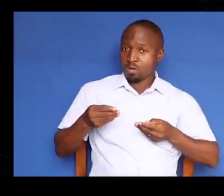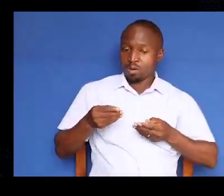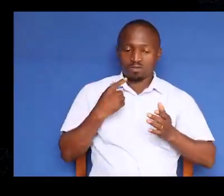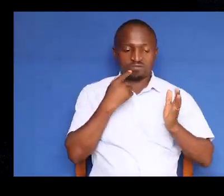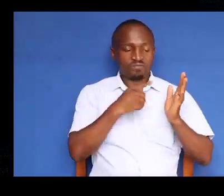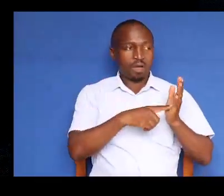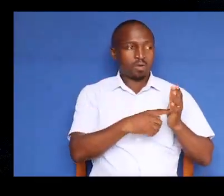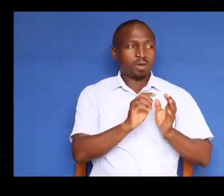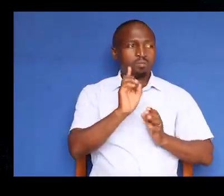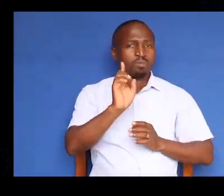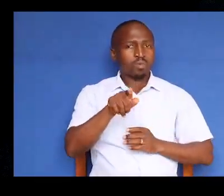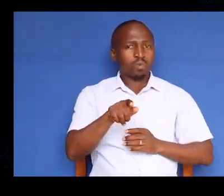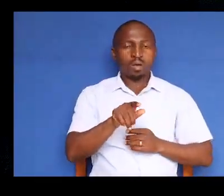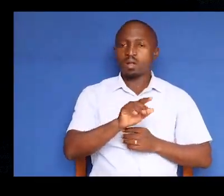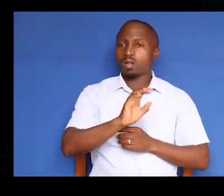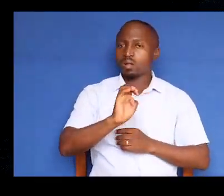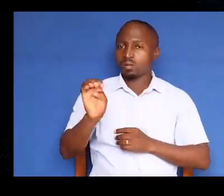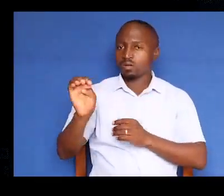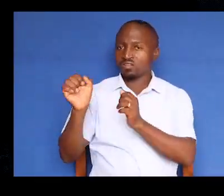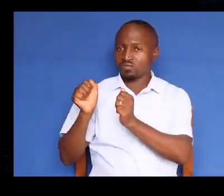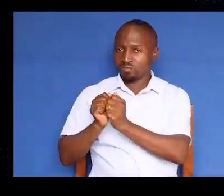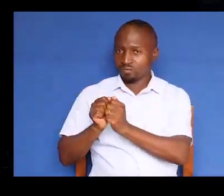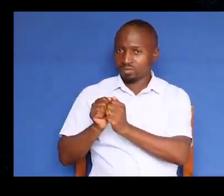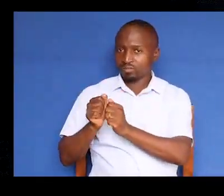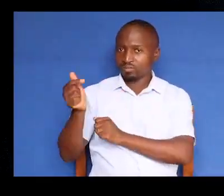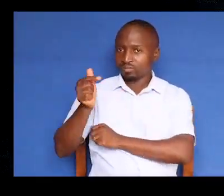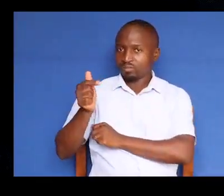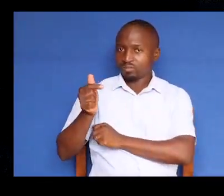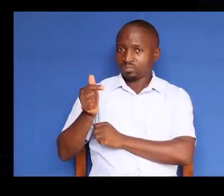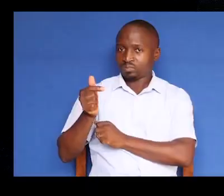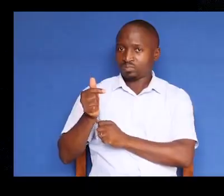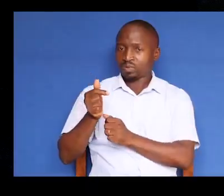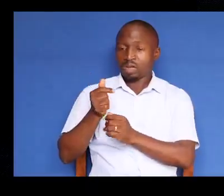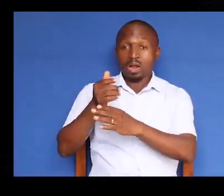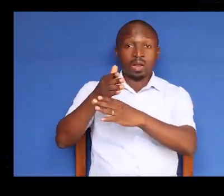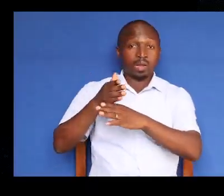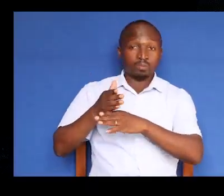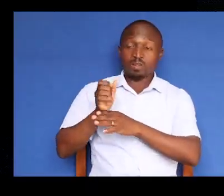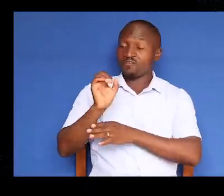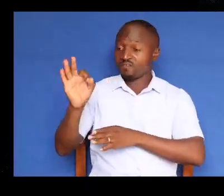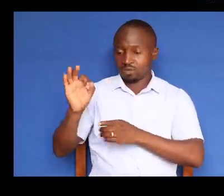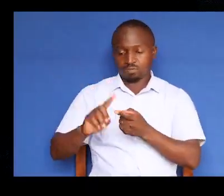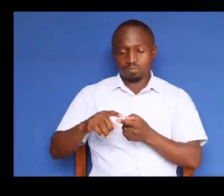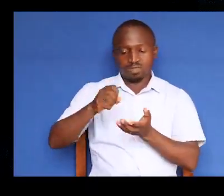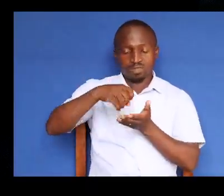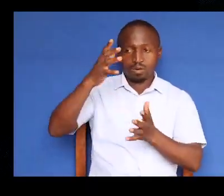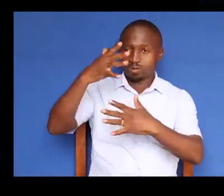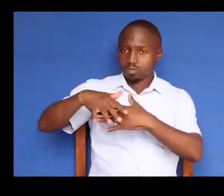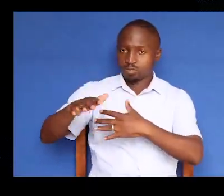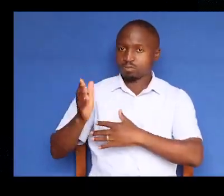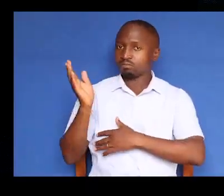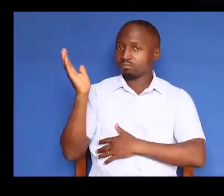was maybe 10,000 Tanzania shillings. Sales value of company X, of